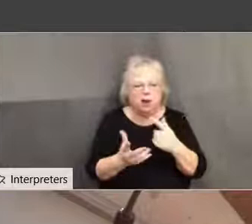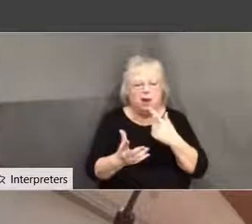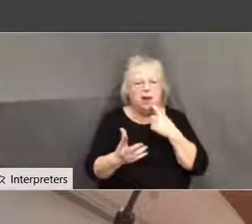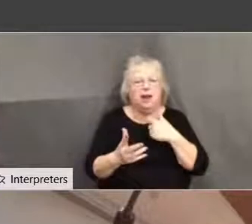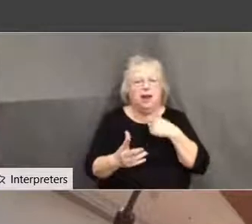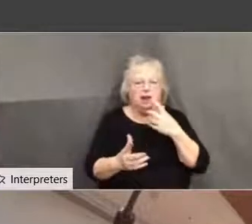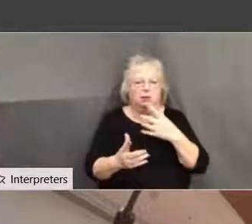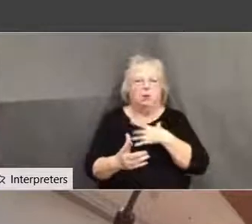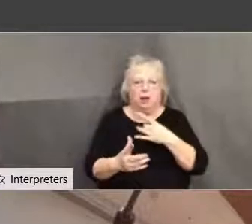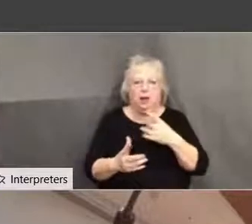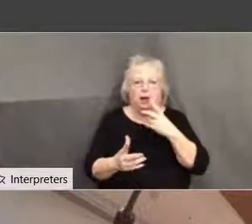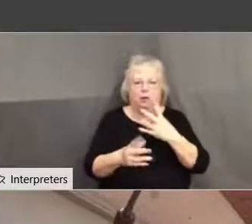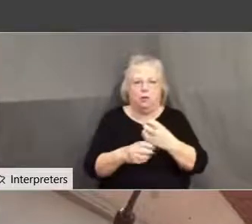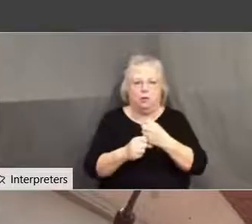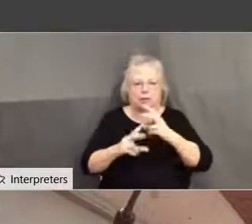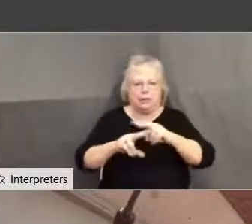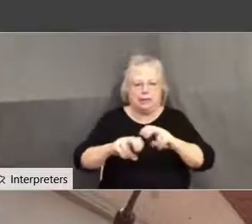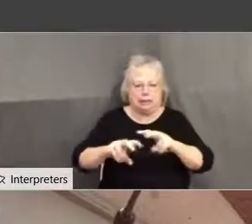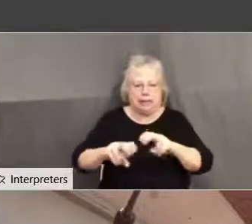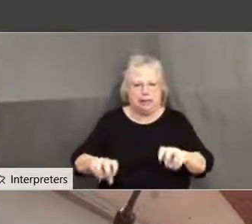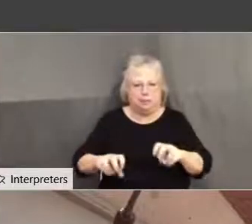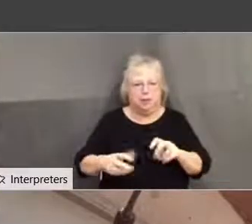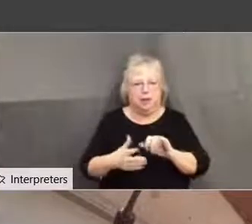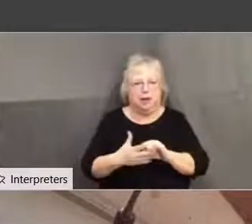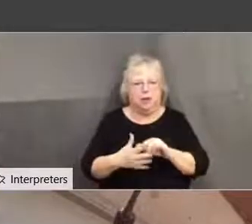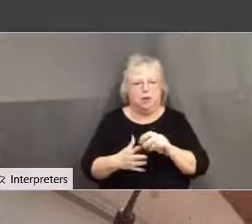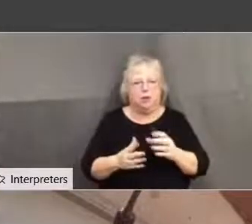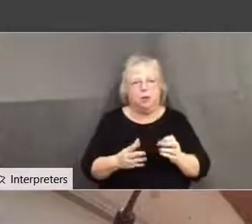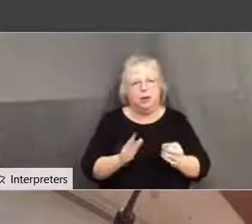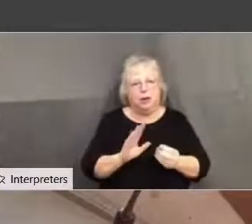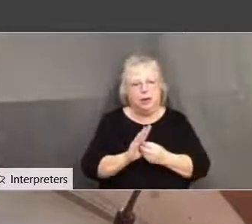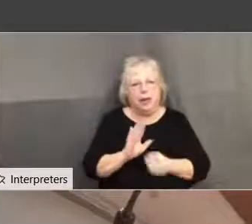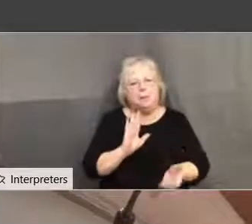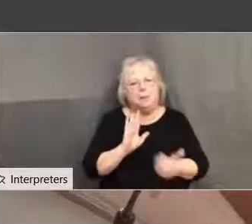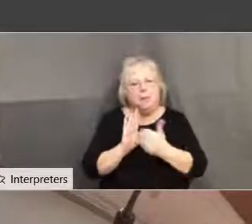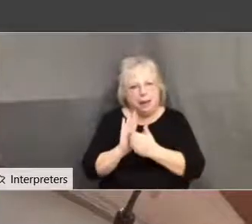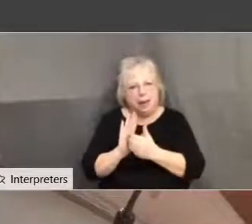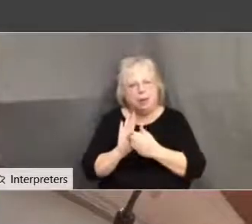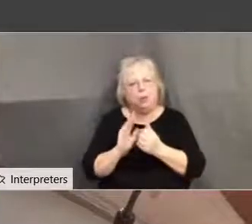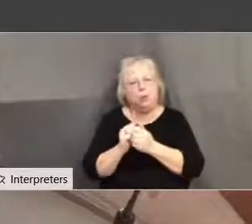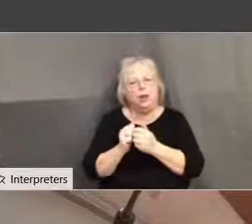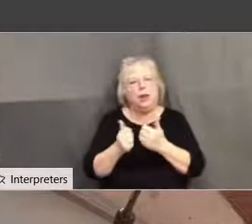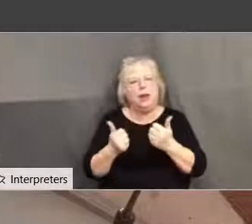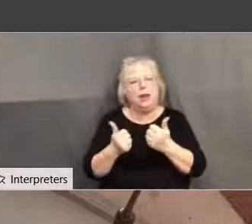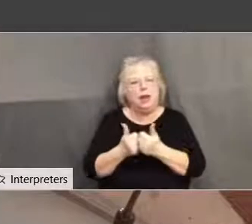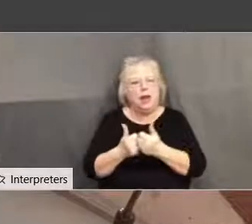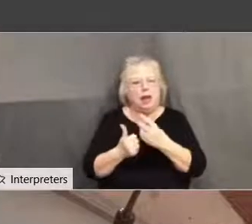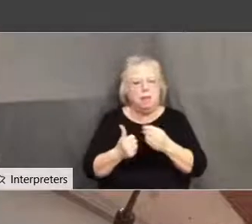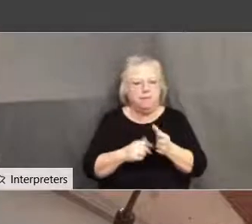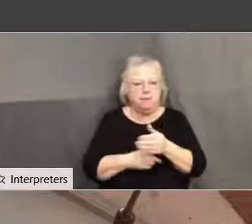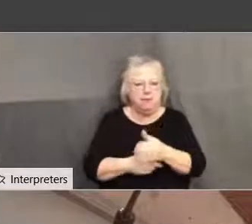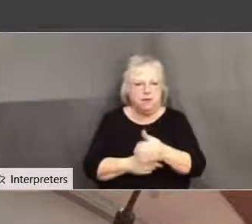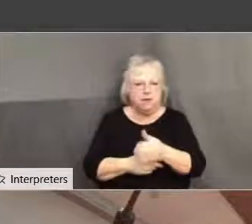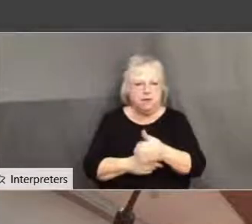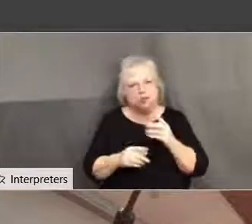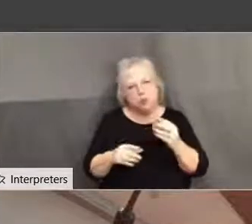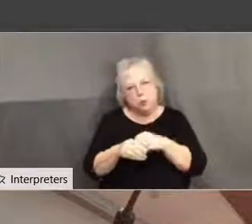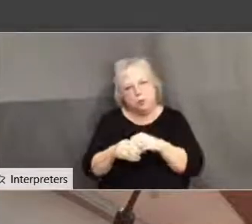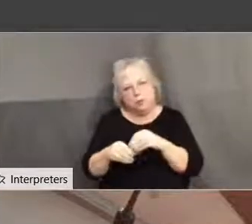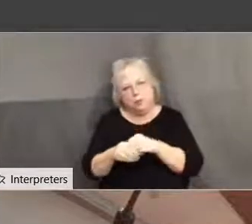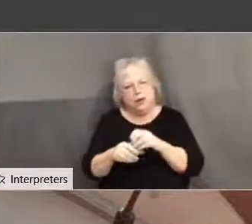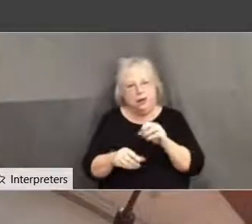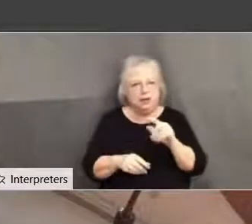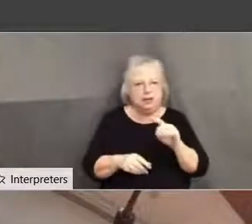and to get back on the schedule with Game and Fish to have it stocked again. As I understand it, they